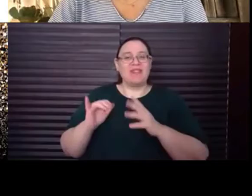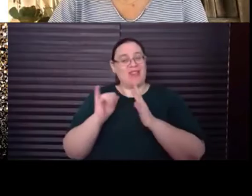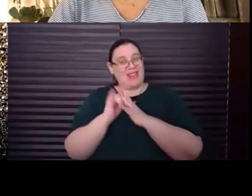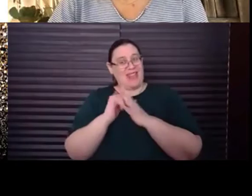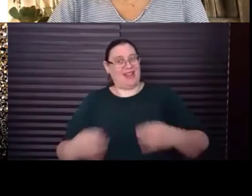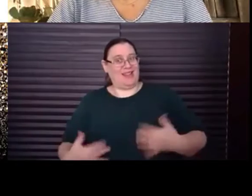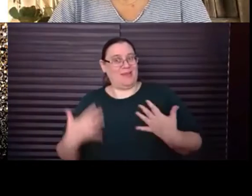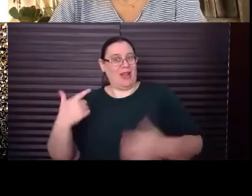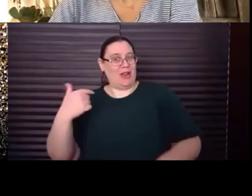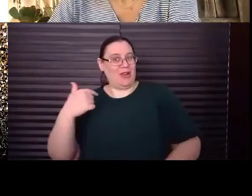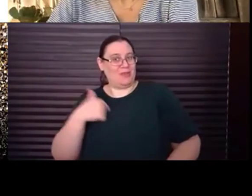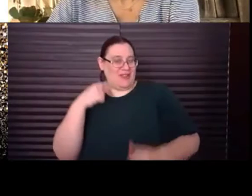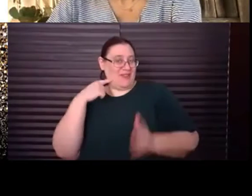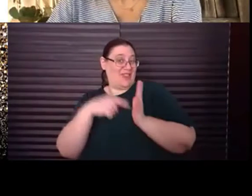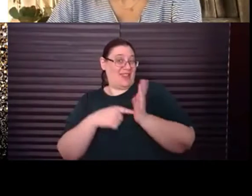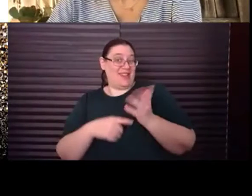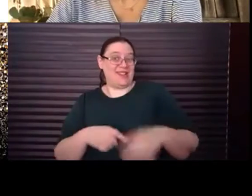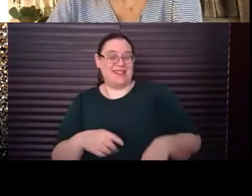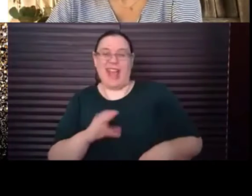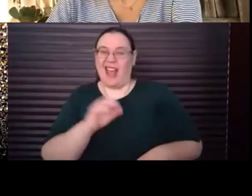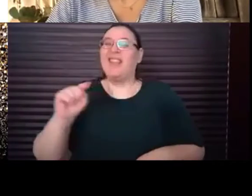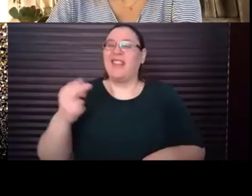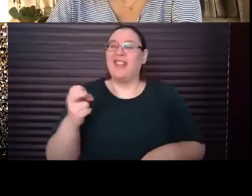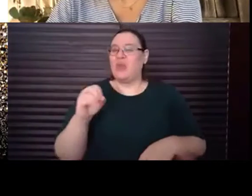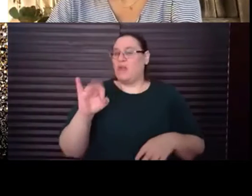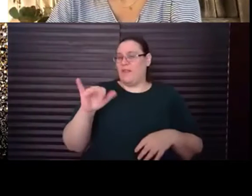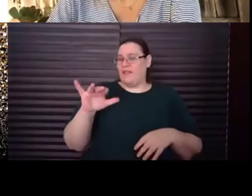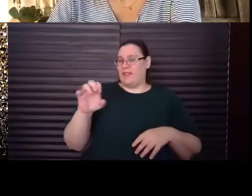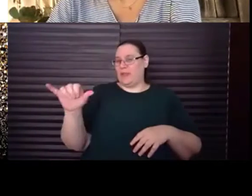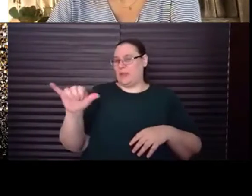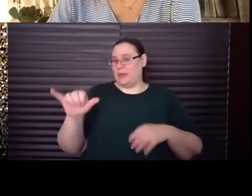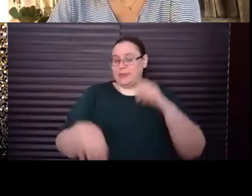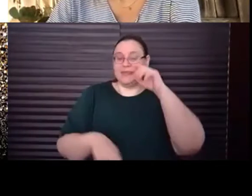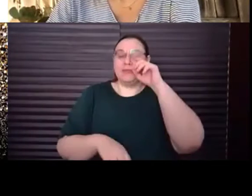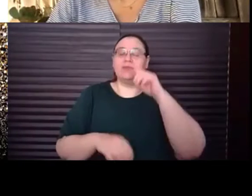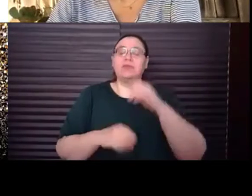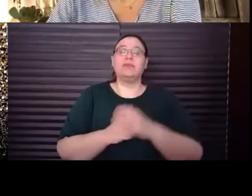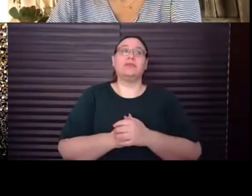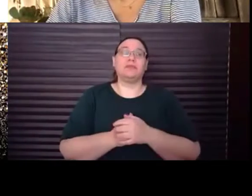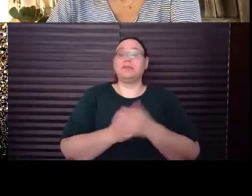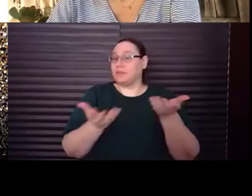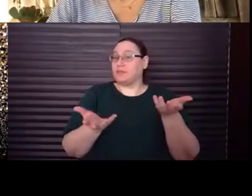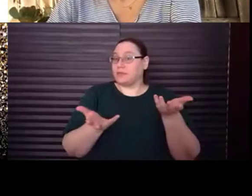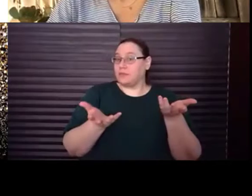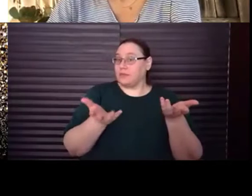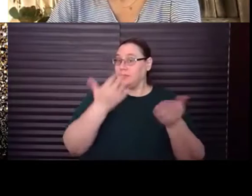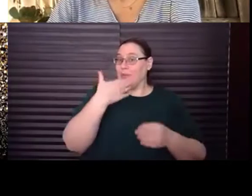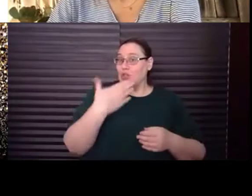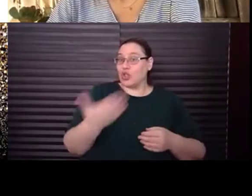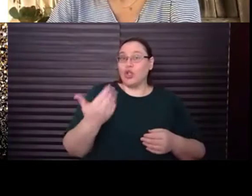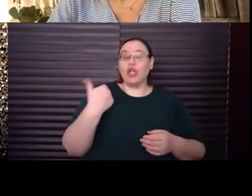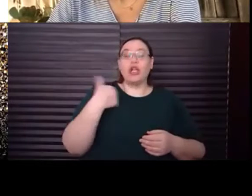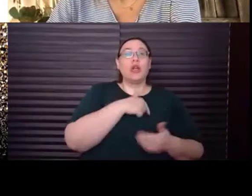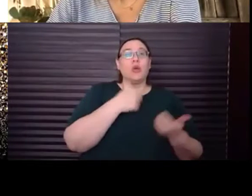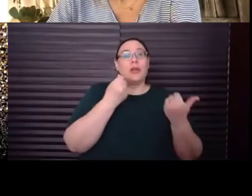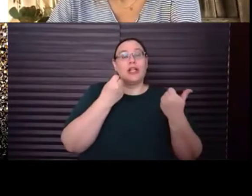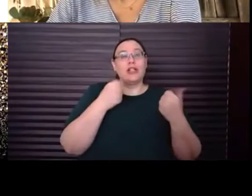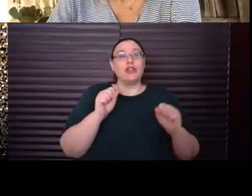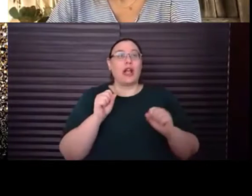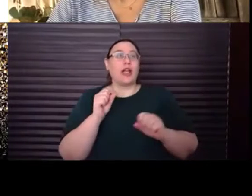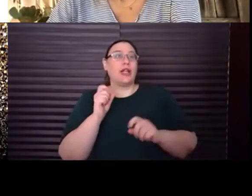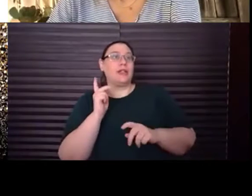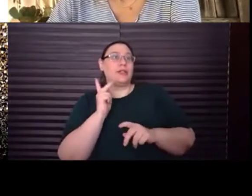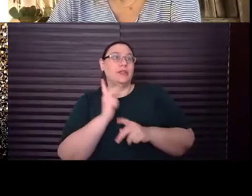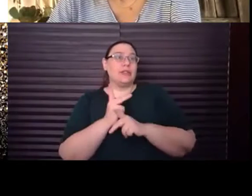the inspiration for this, and The Office as well. Yeah, and it was really good. I think we tried to like keep